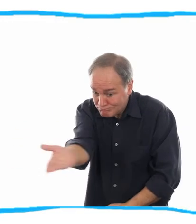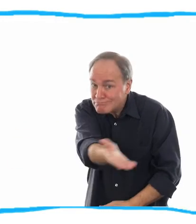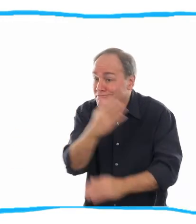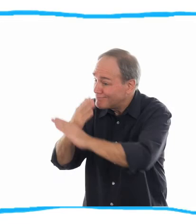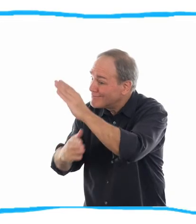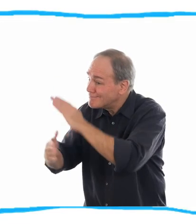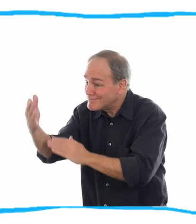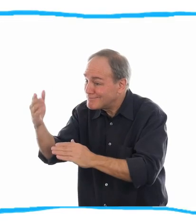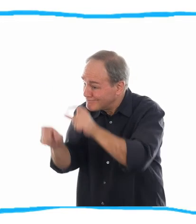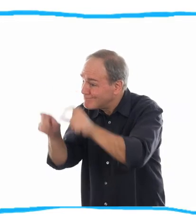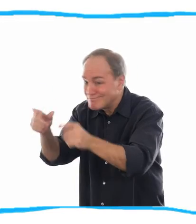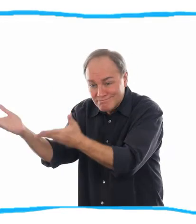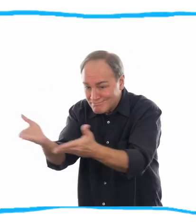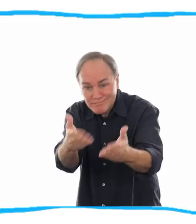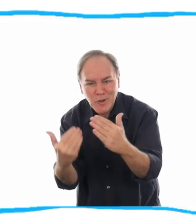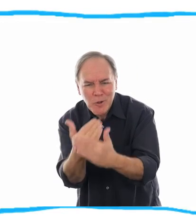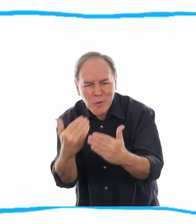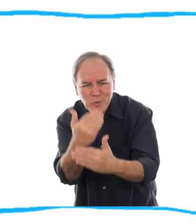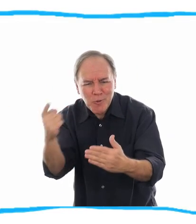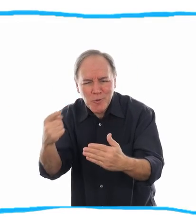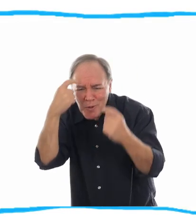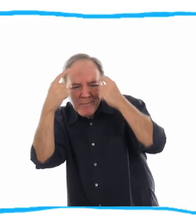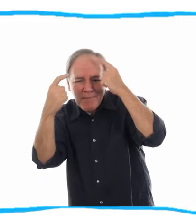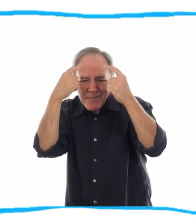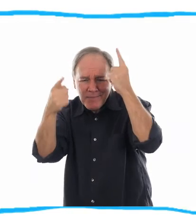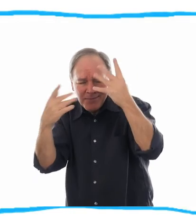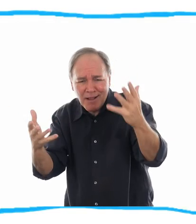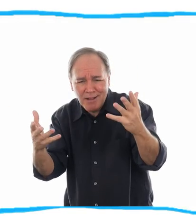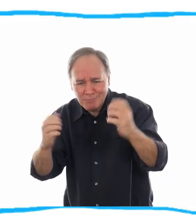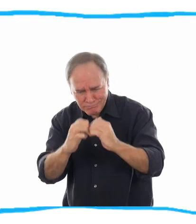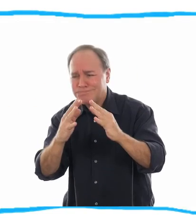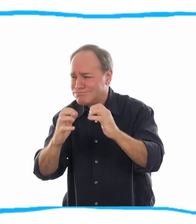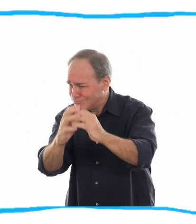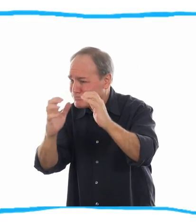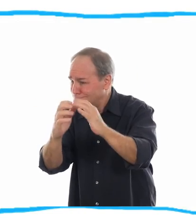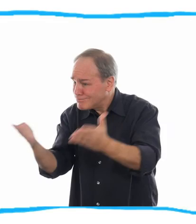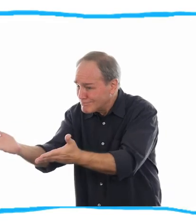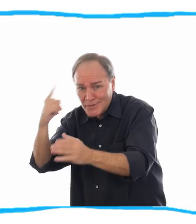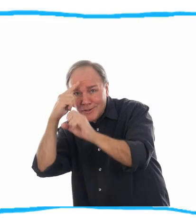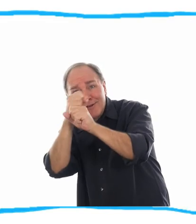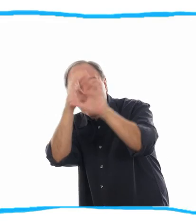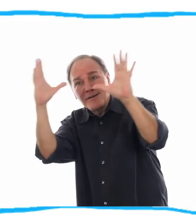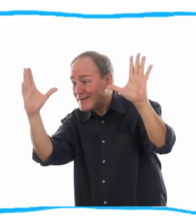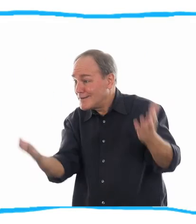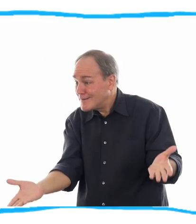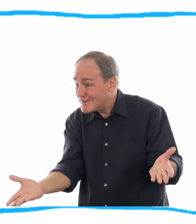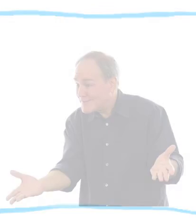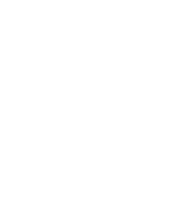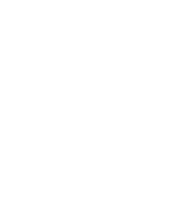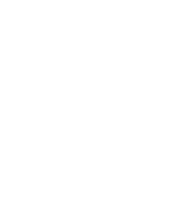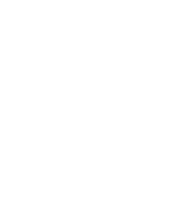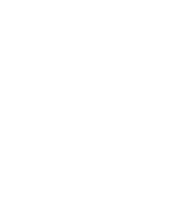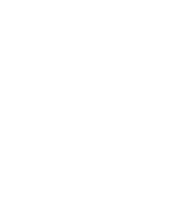to innovate, an opportunity to experiment, an opportunity to pursue one's passions.